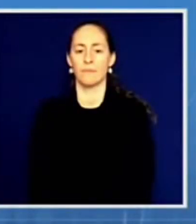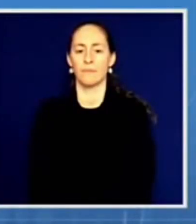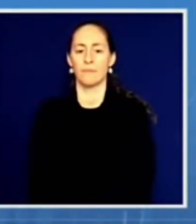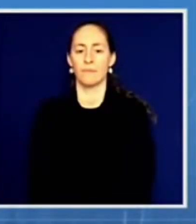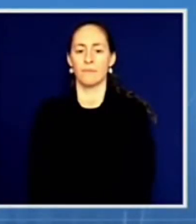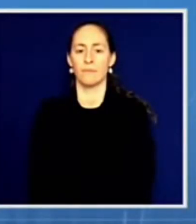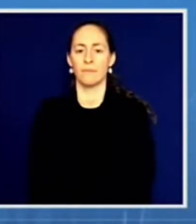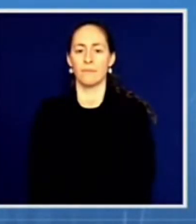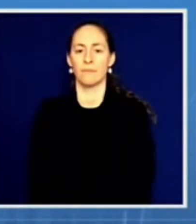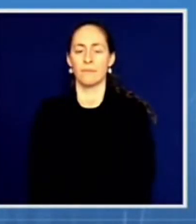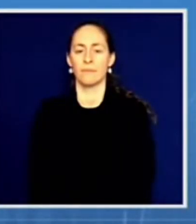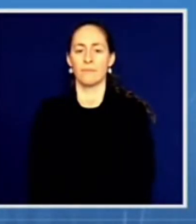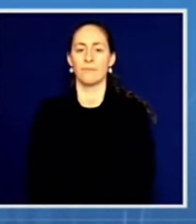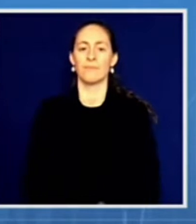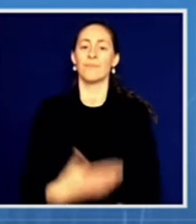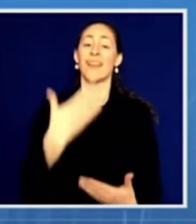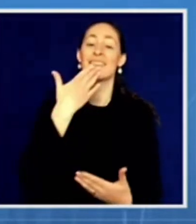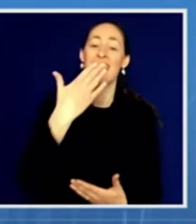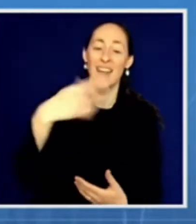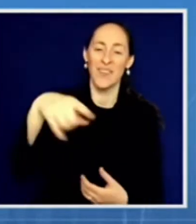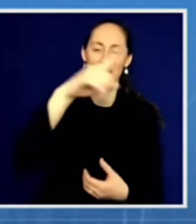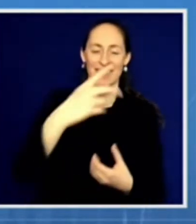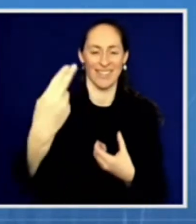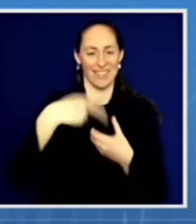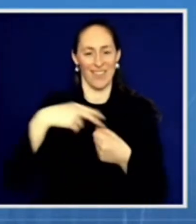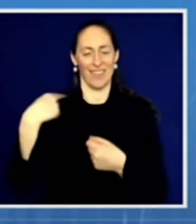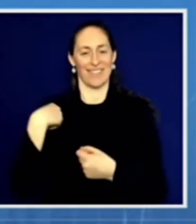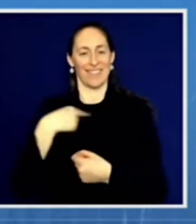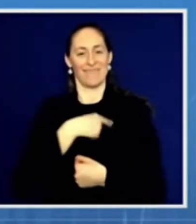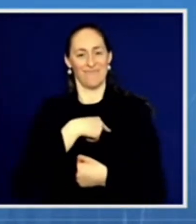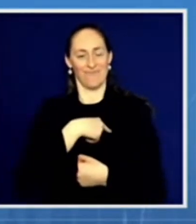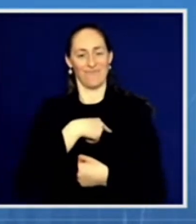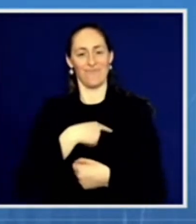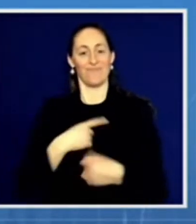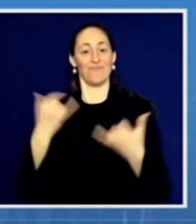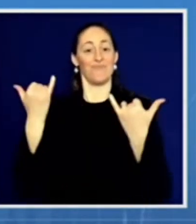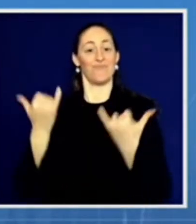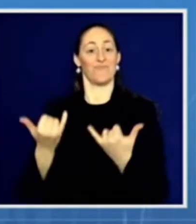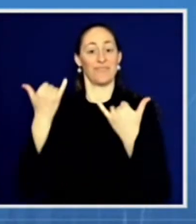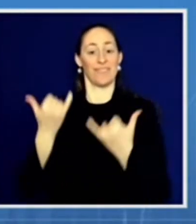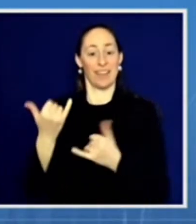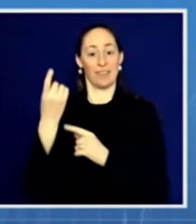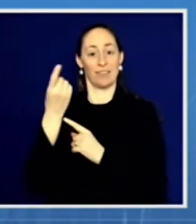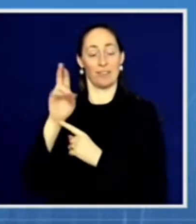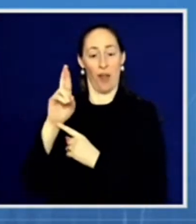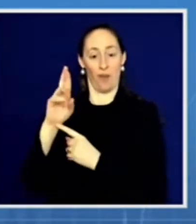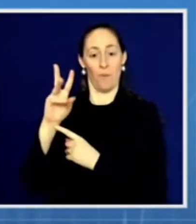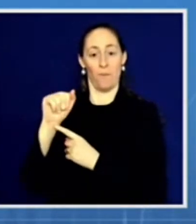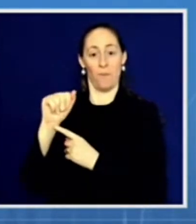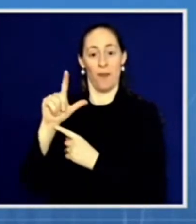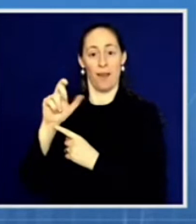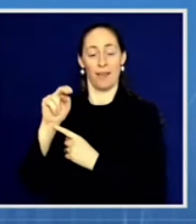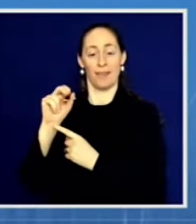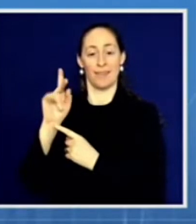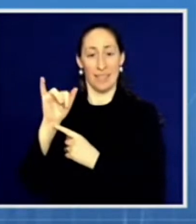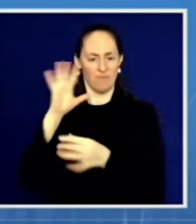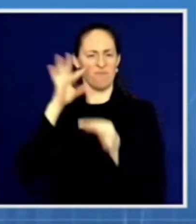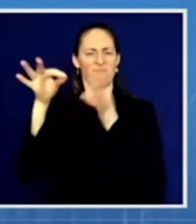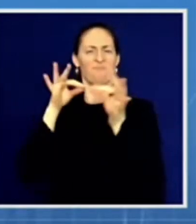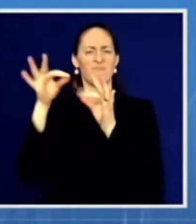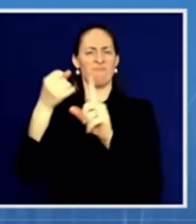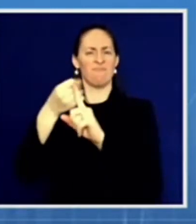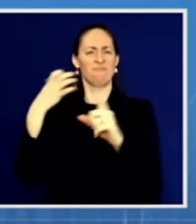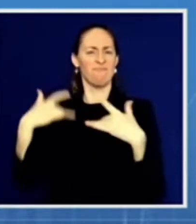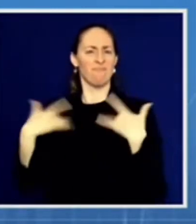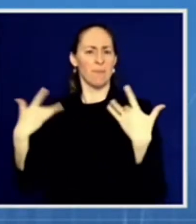thank you for joining us. Today, Dr. Walensky will provide an update on the state of the pandemic. Dr. Fauci